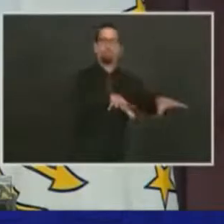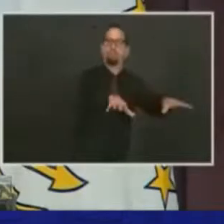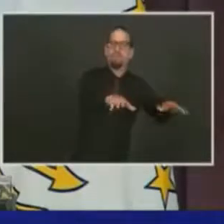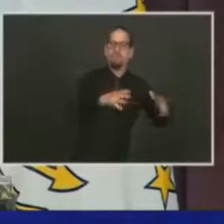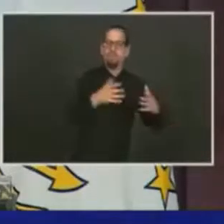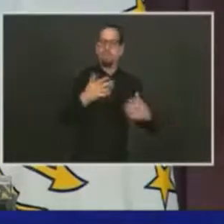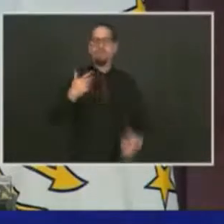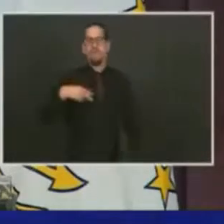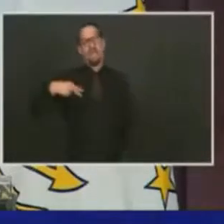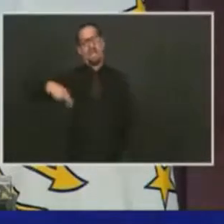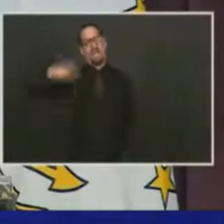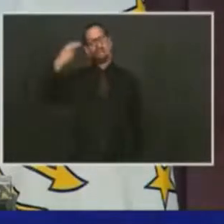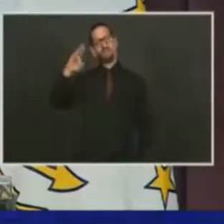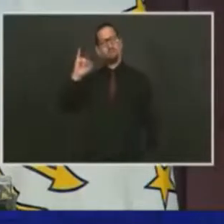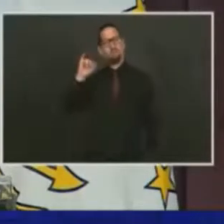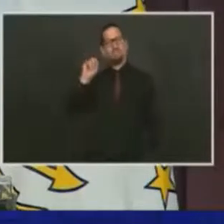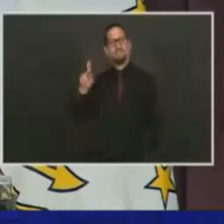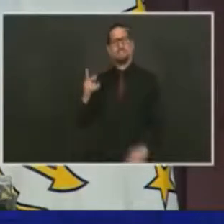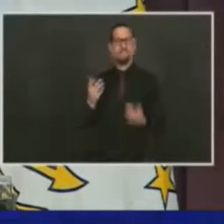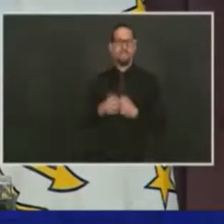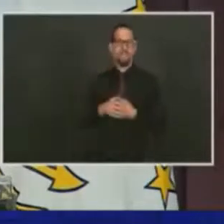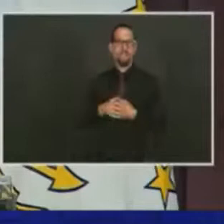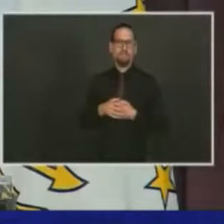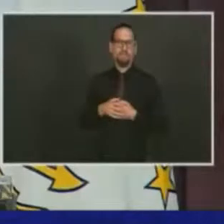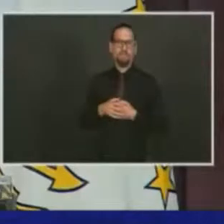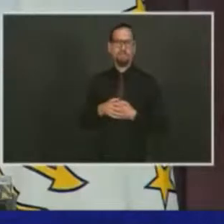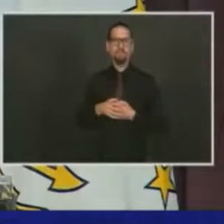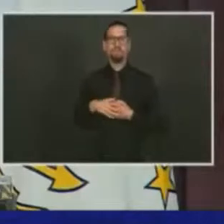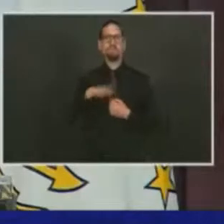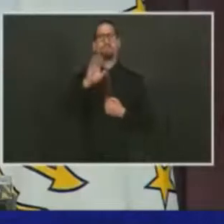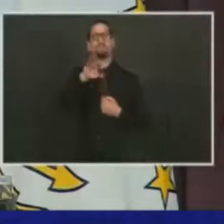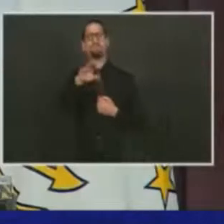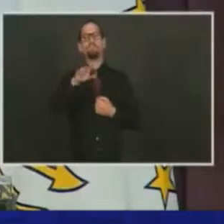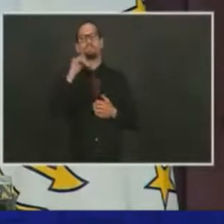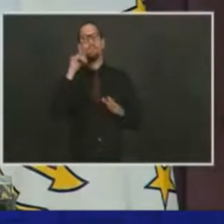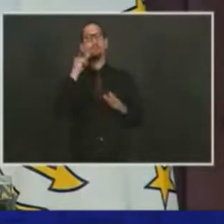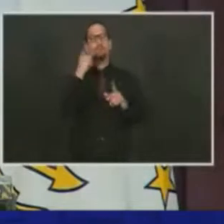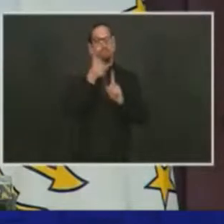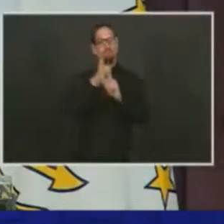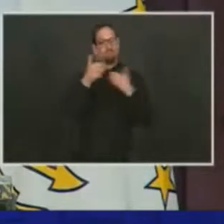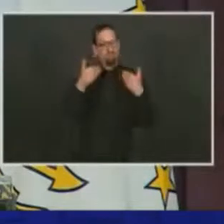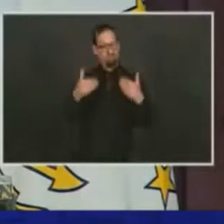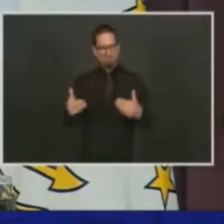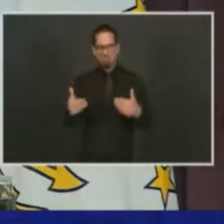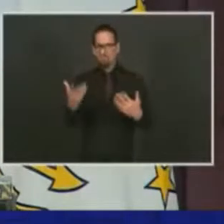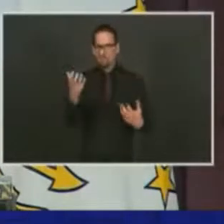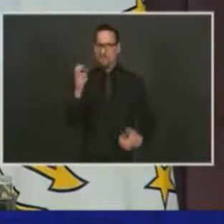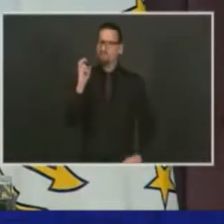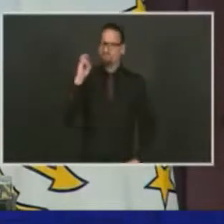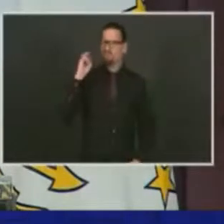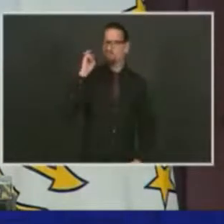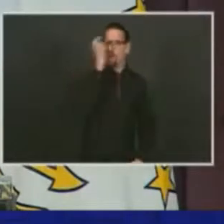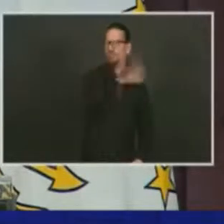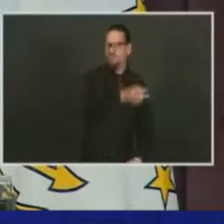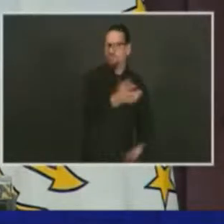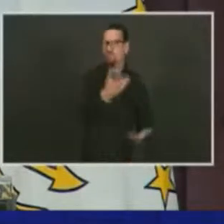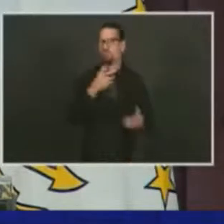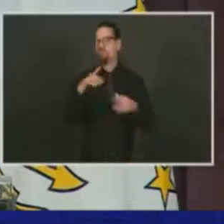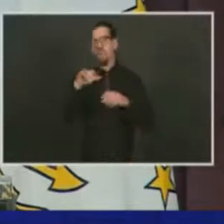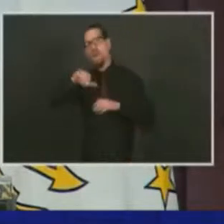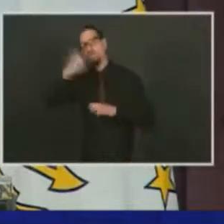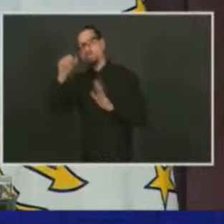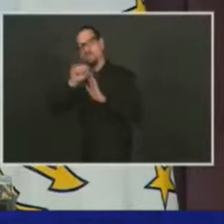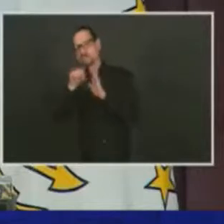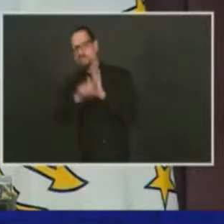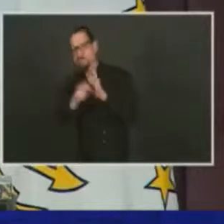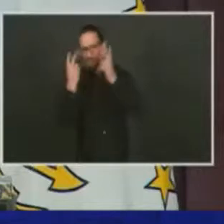might get stuck where you are, because if you do travel, you know, if you get sick where you are,